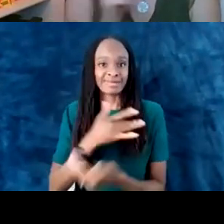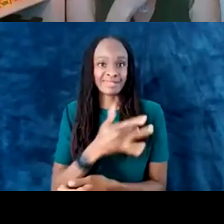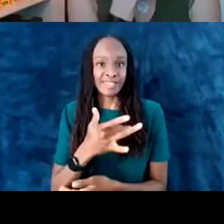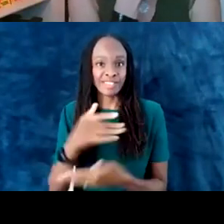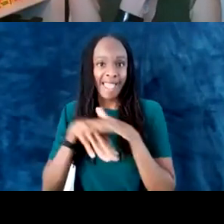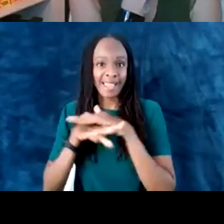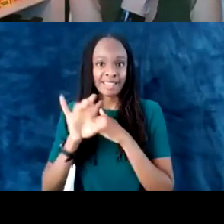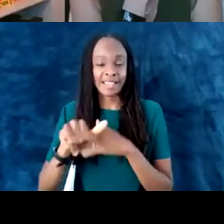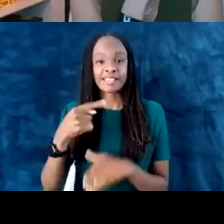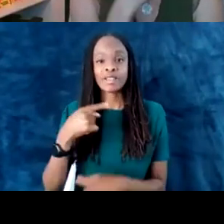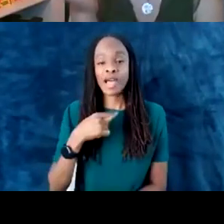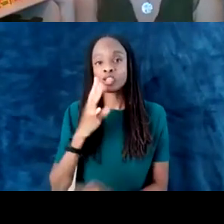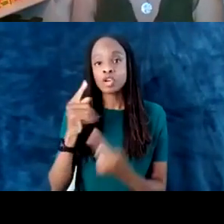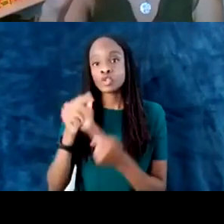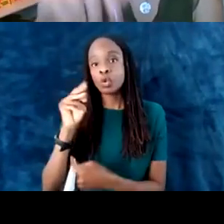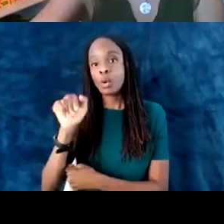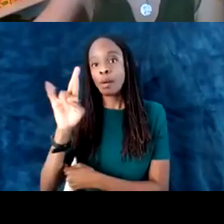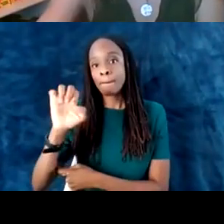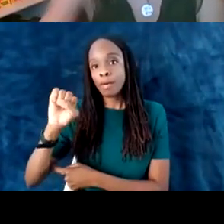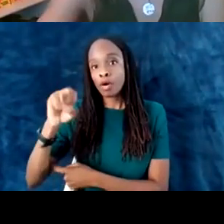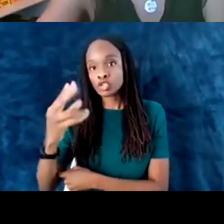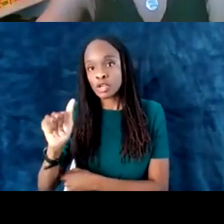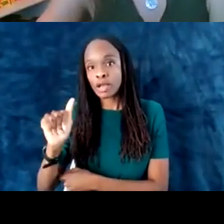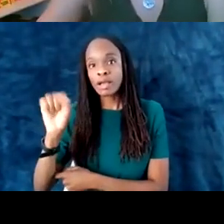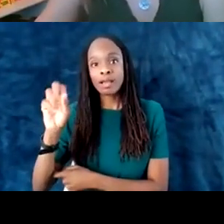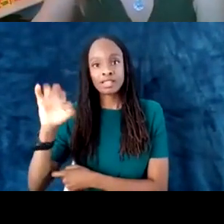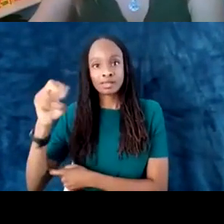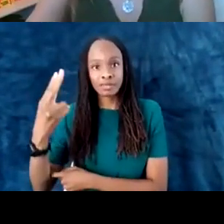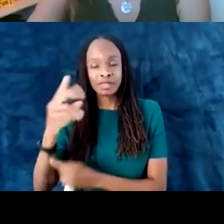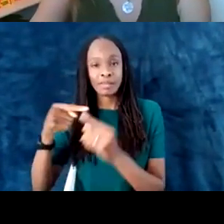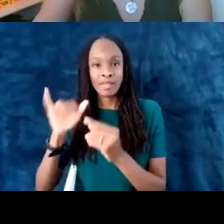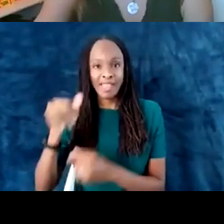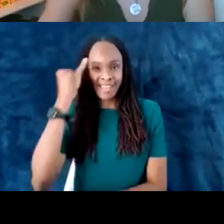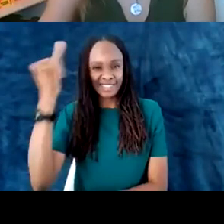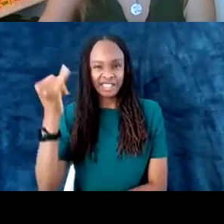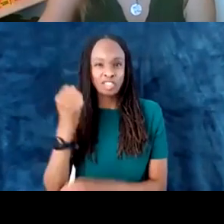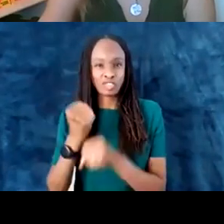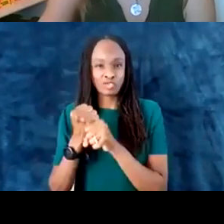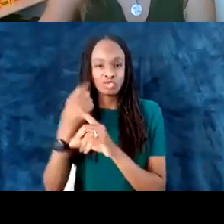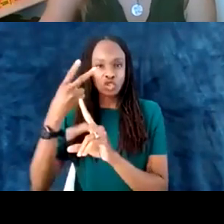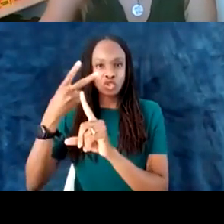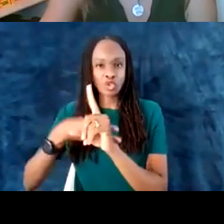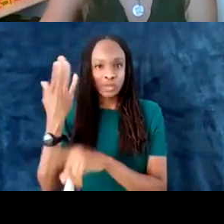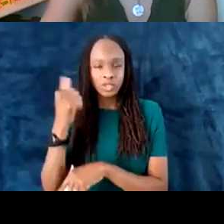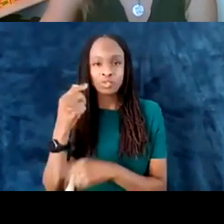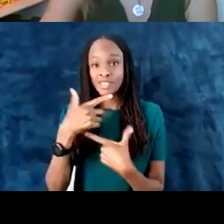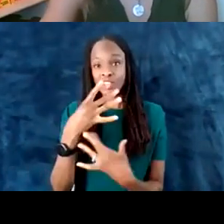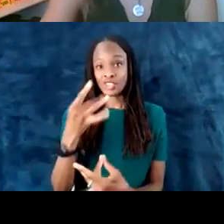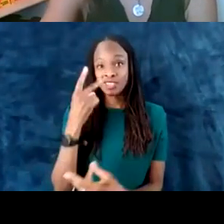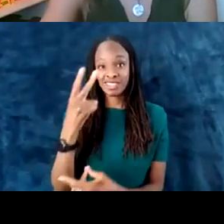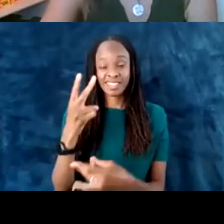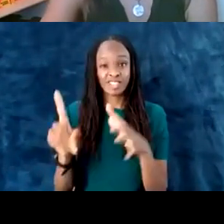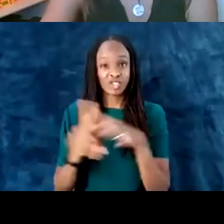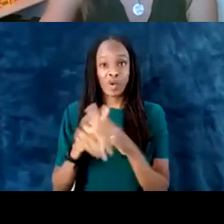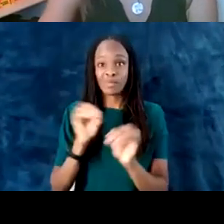is something I talked to Marcia Smith at Firelight about this idea a couple of months ago, and it's interesting to see it show up so